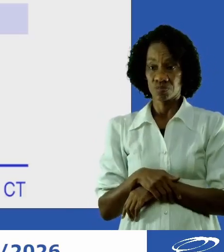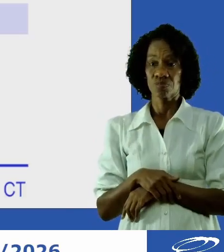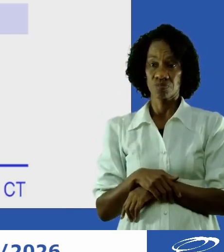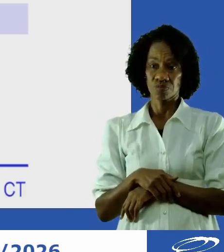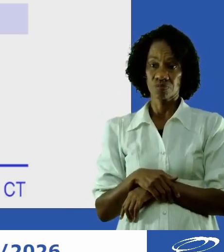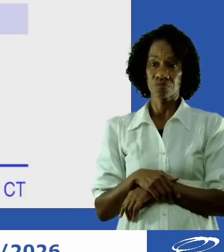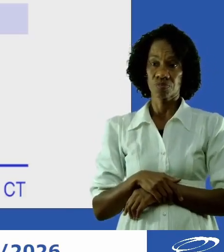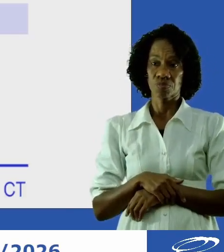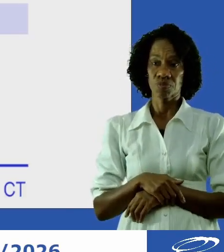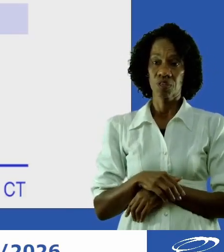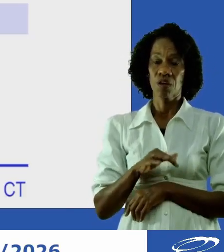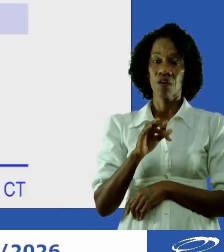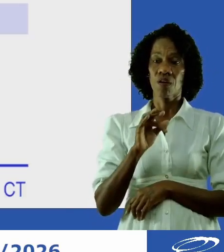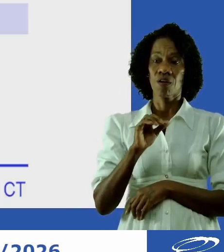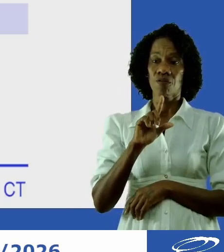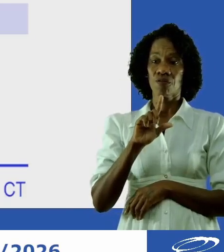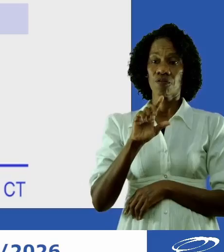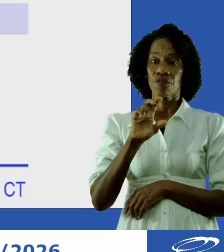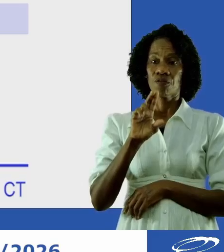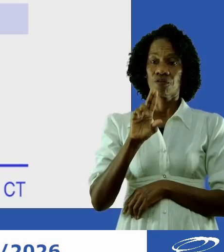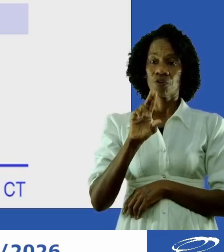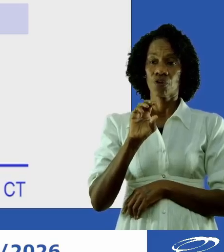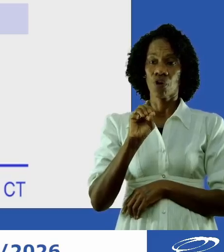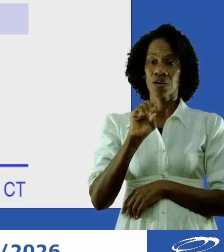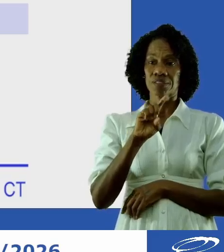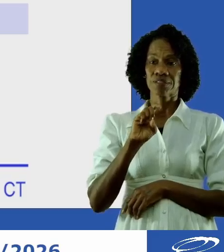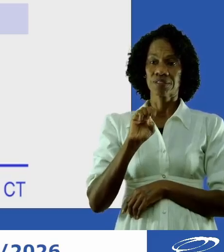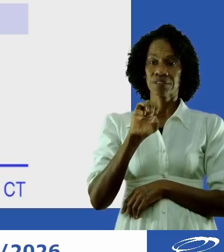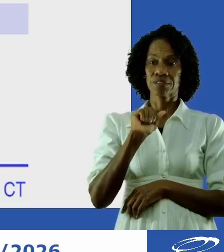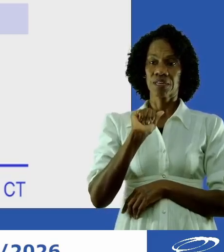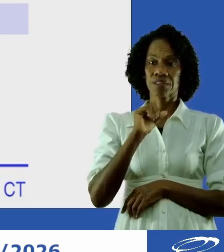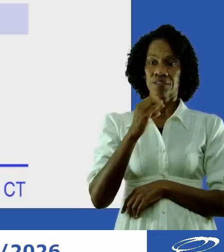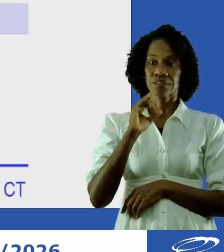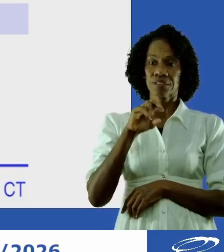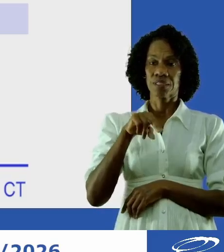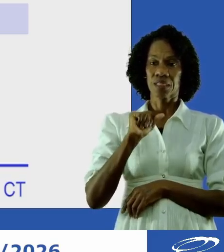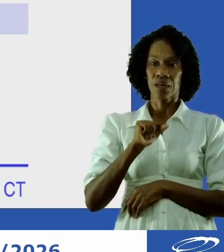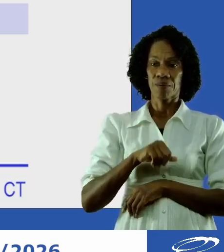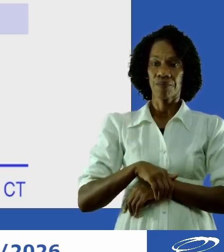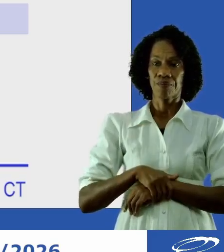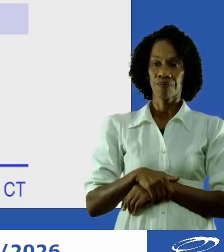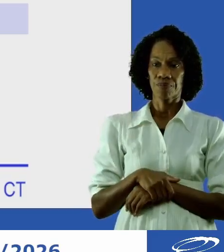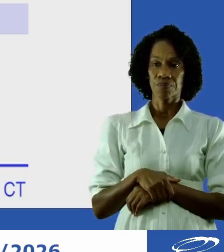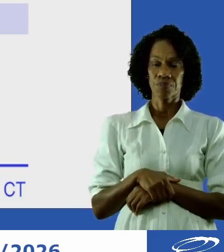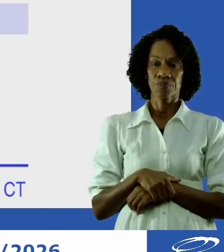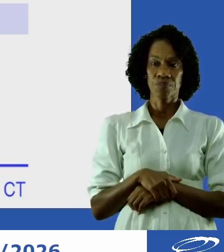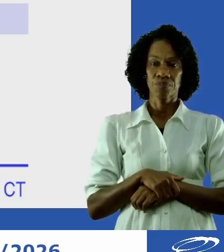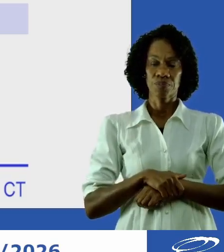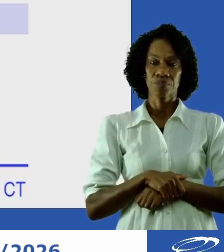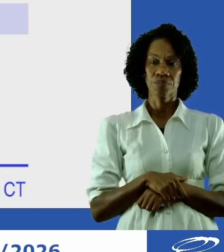not the case for delafloxacin, as it is not the case apparently for all other adverse events classically related